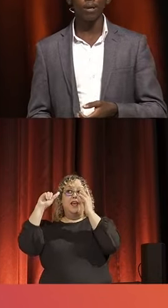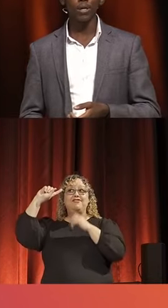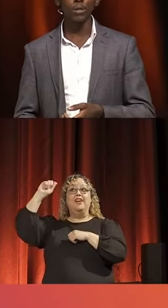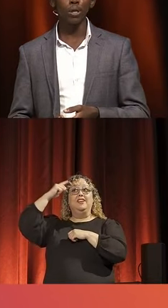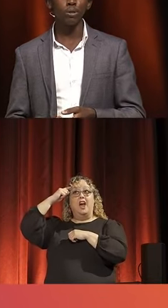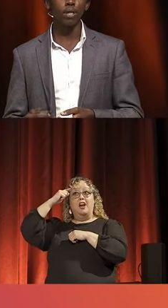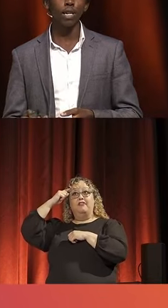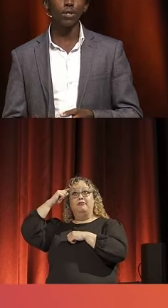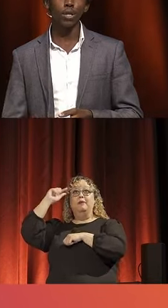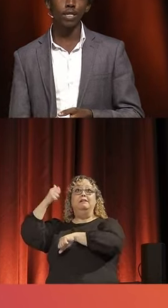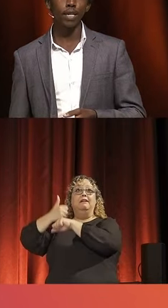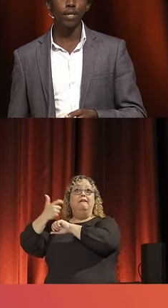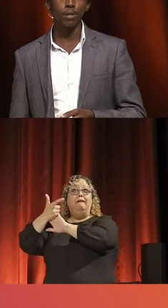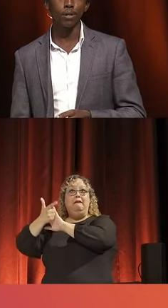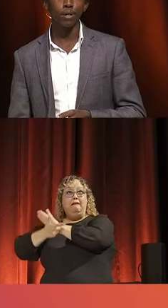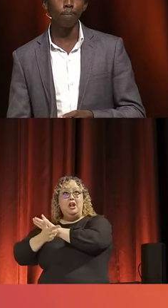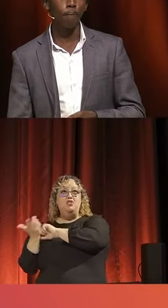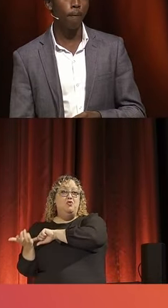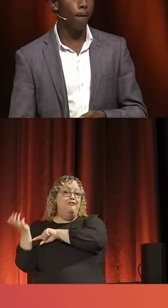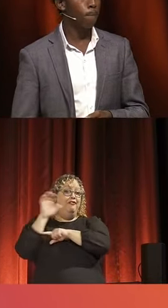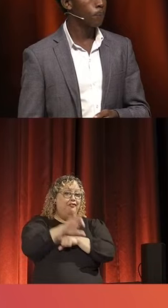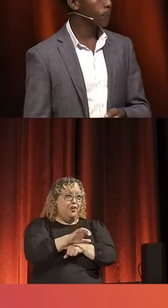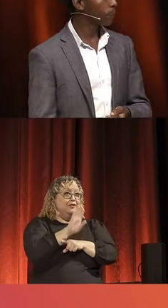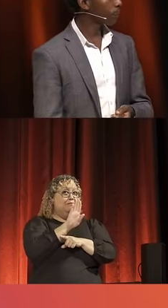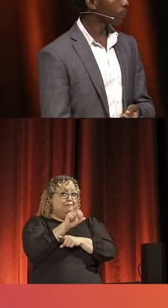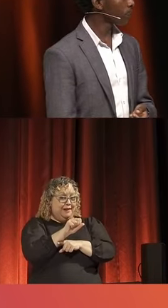bus companies to use an electronic ticketing system.